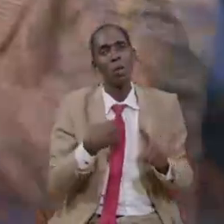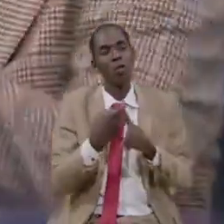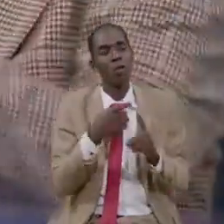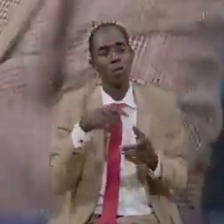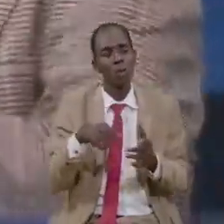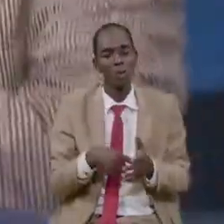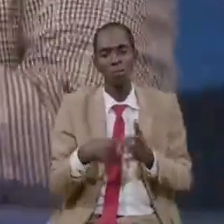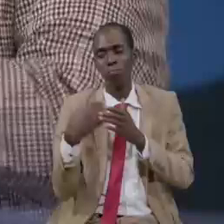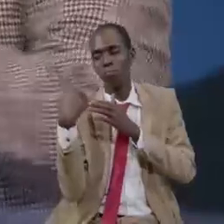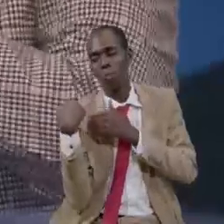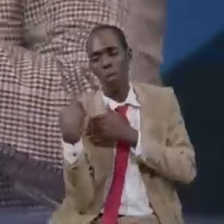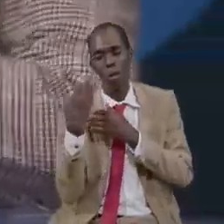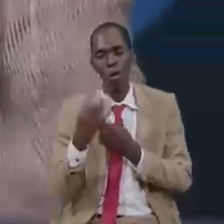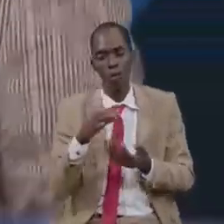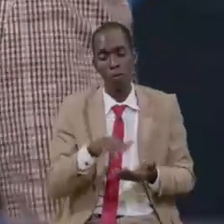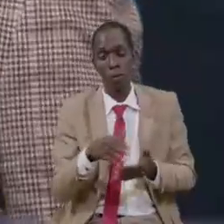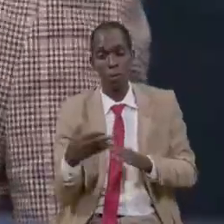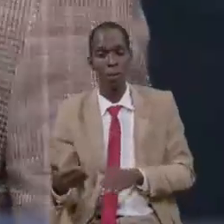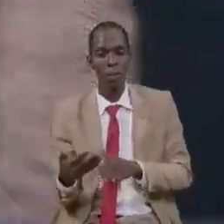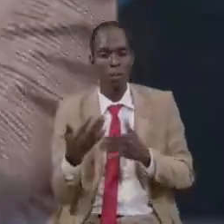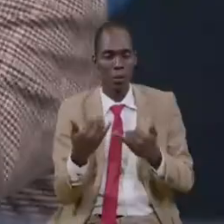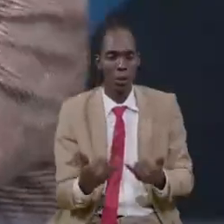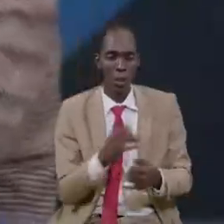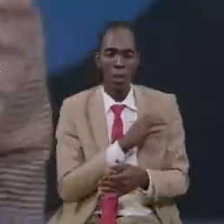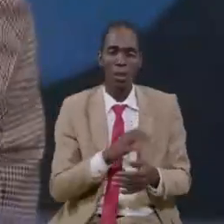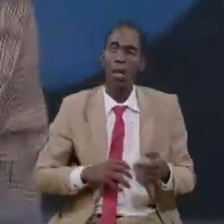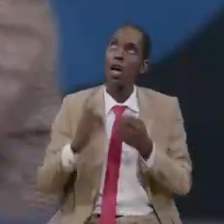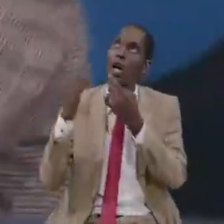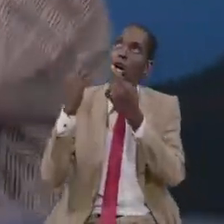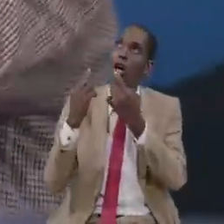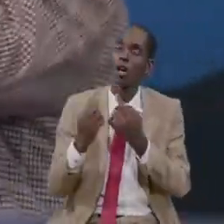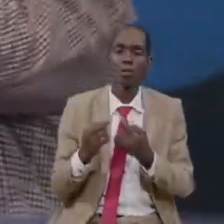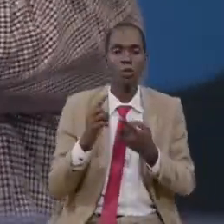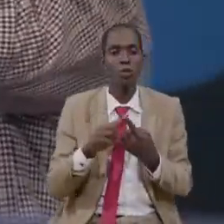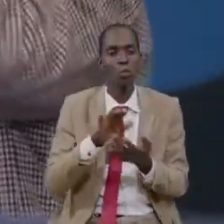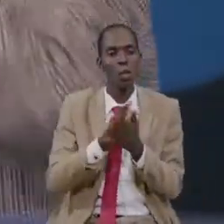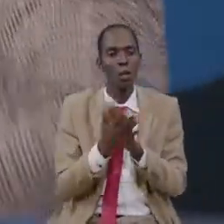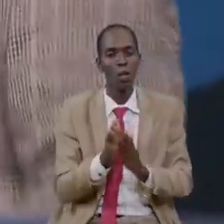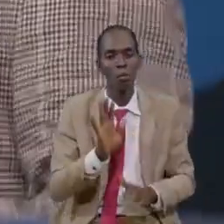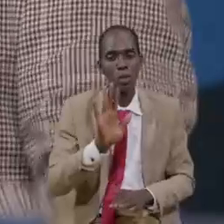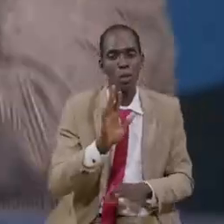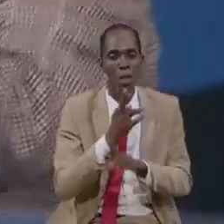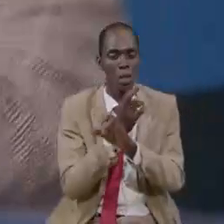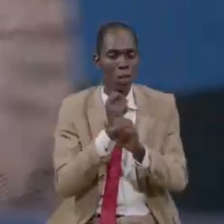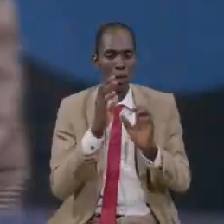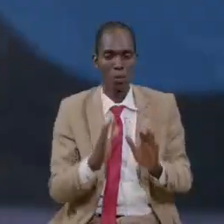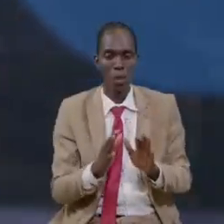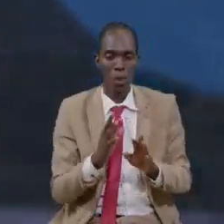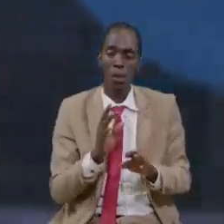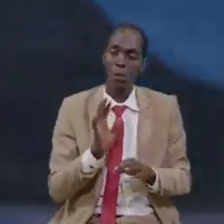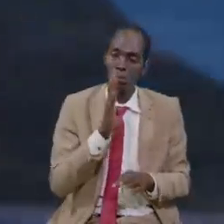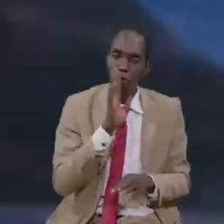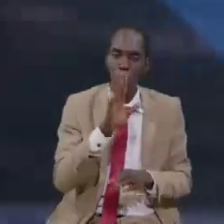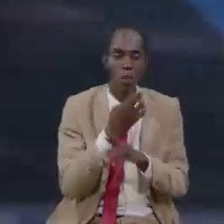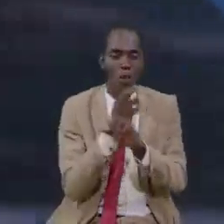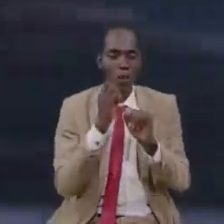Now Christ comes, and he comes to be your redeemer, redeemer from slavery, redeemer from